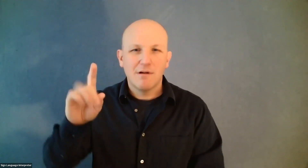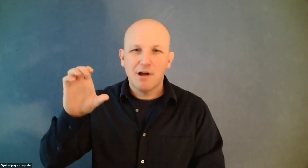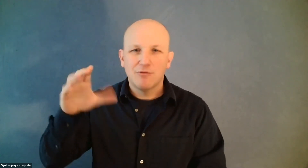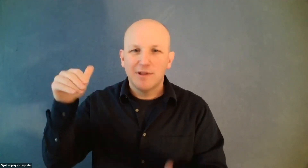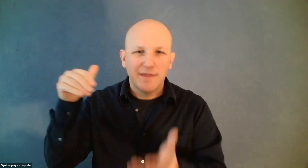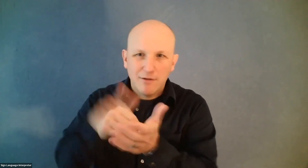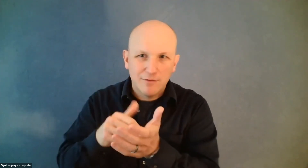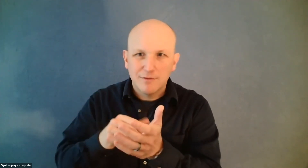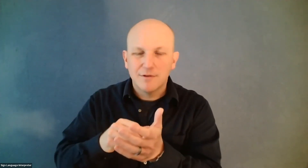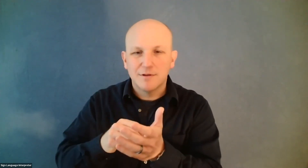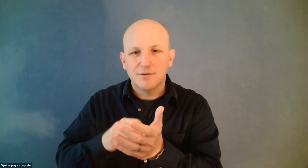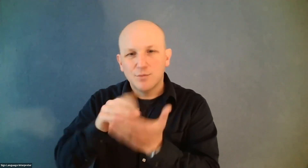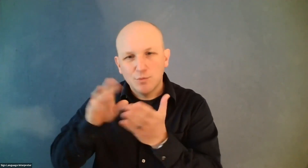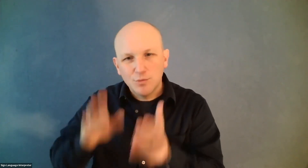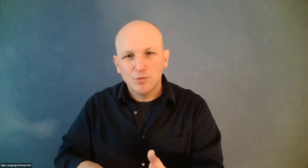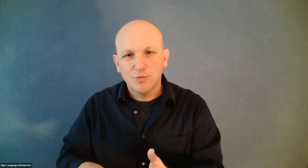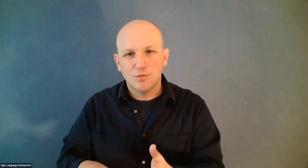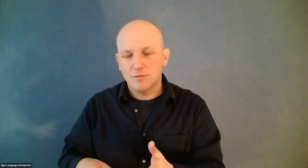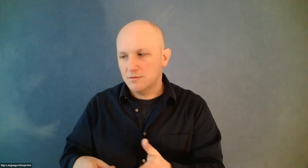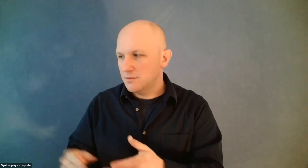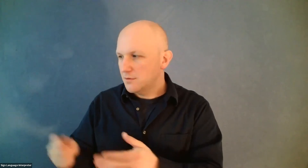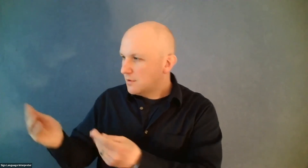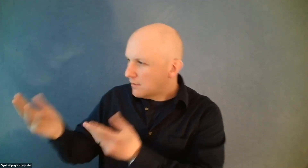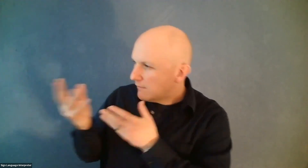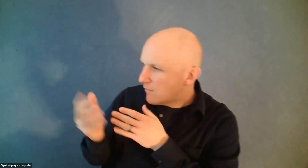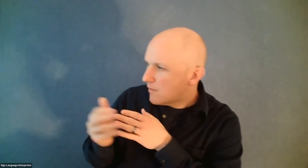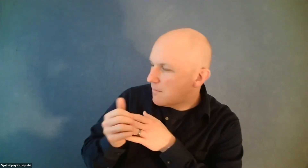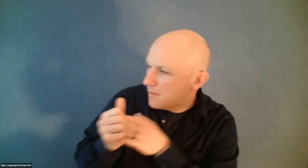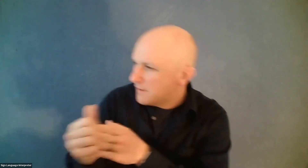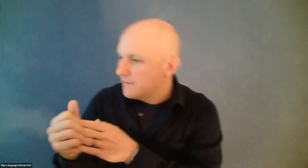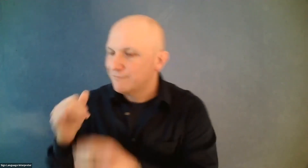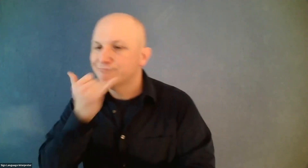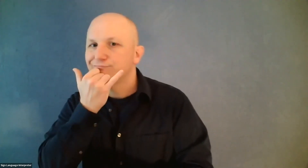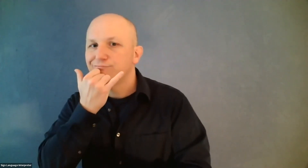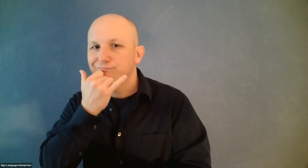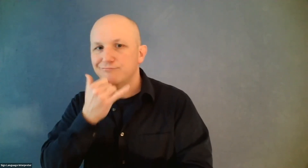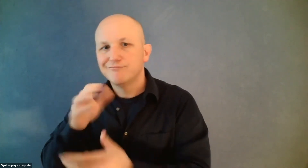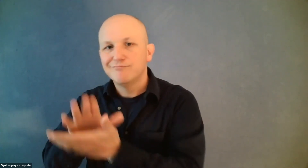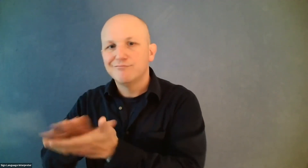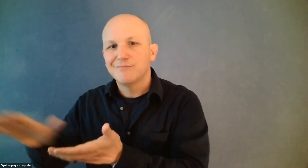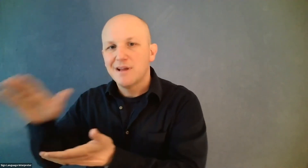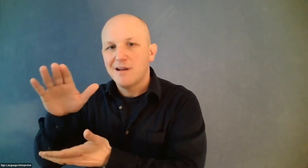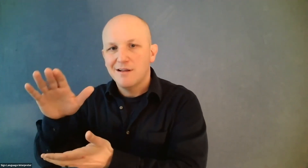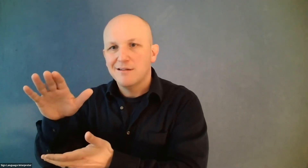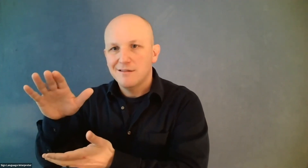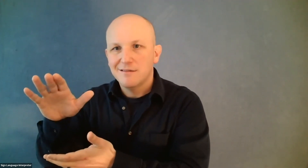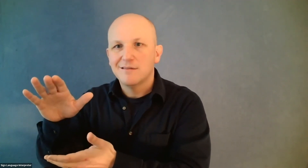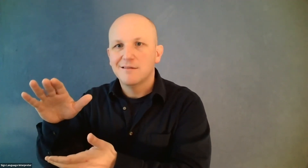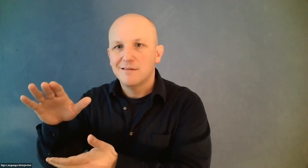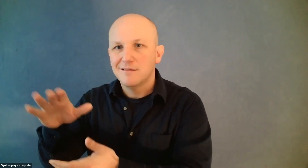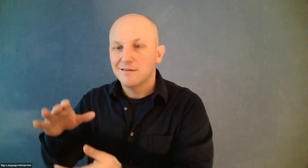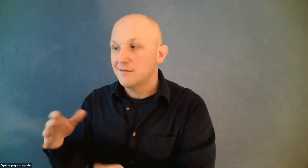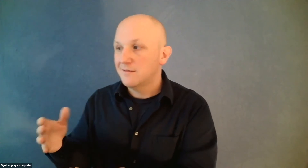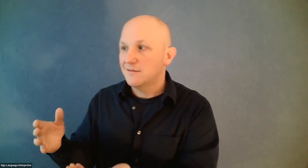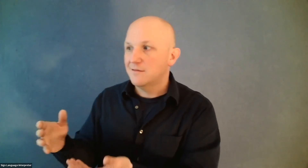got misled in colleges, and so I owed like